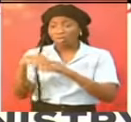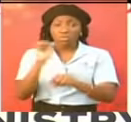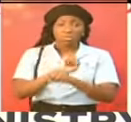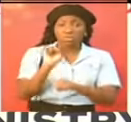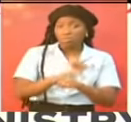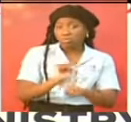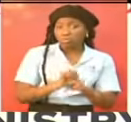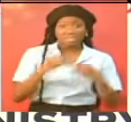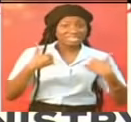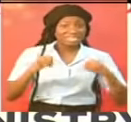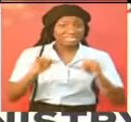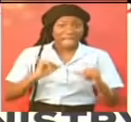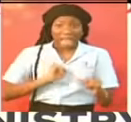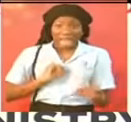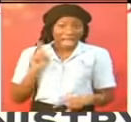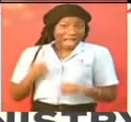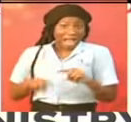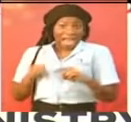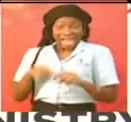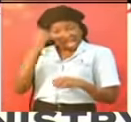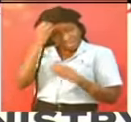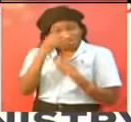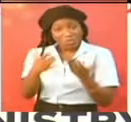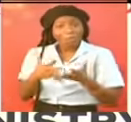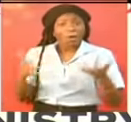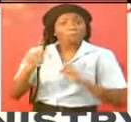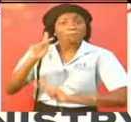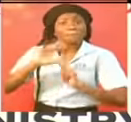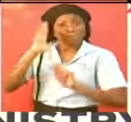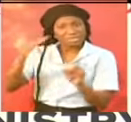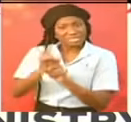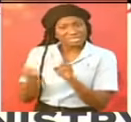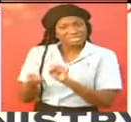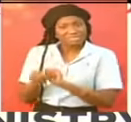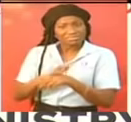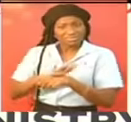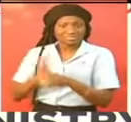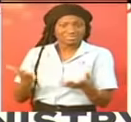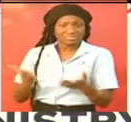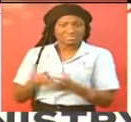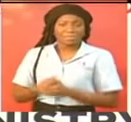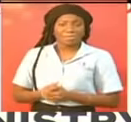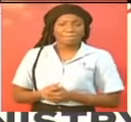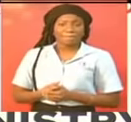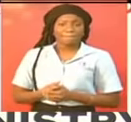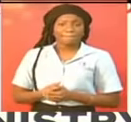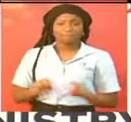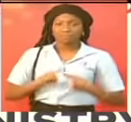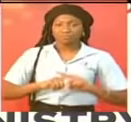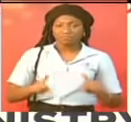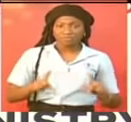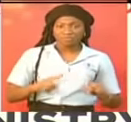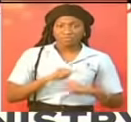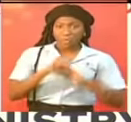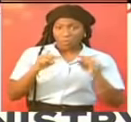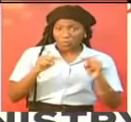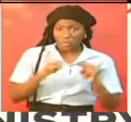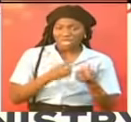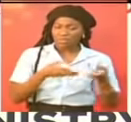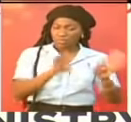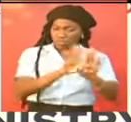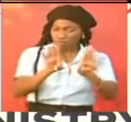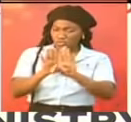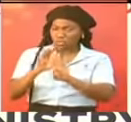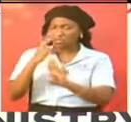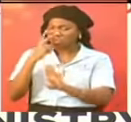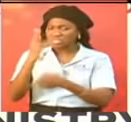restrictions were implemented, as compared with this year, you realize that that decrease in movement and the consequent decrease in persons